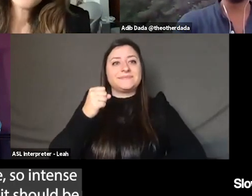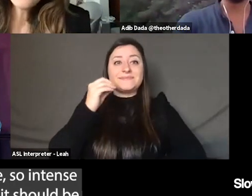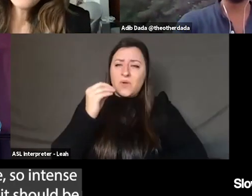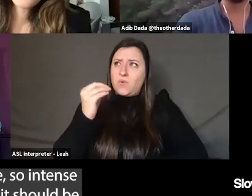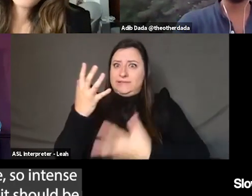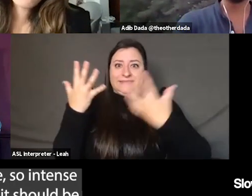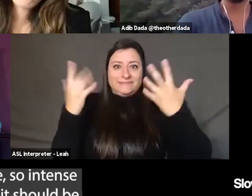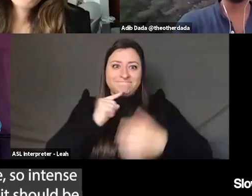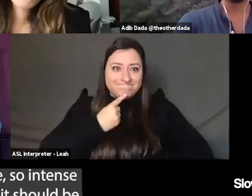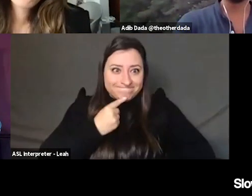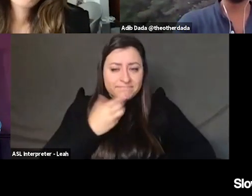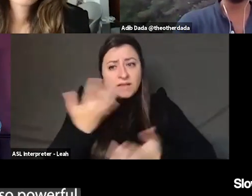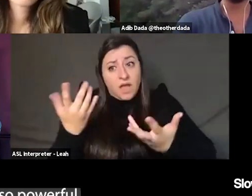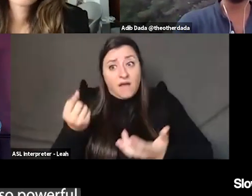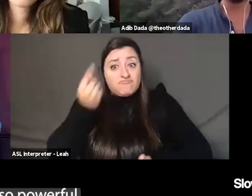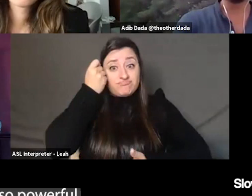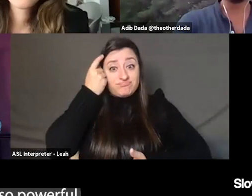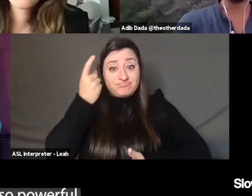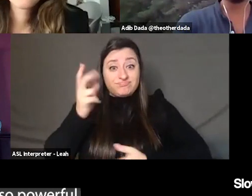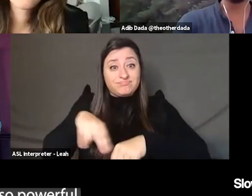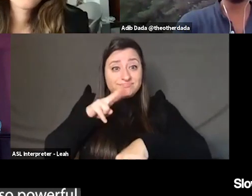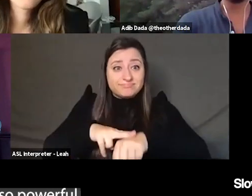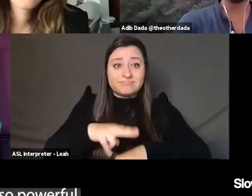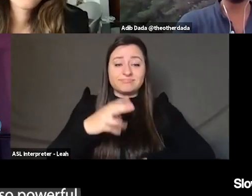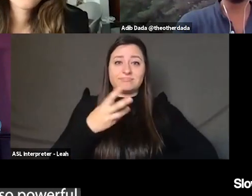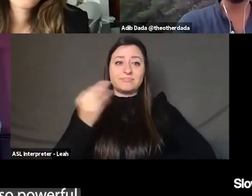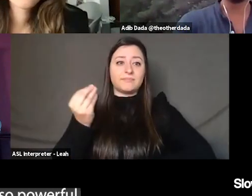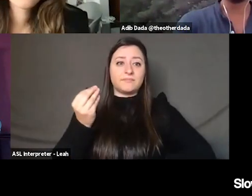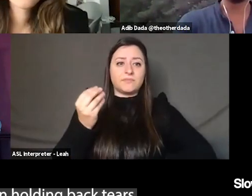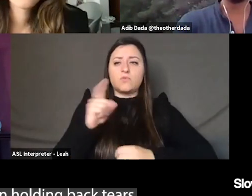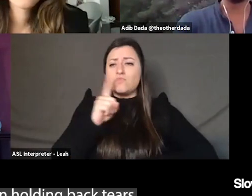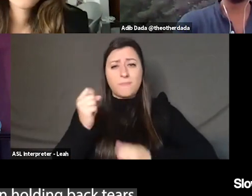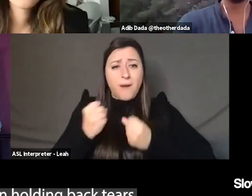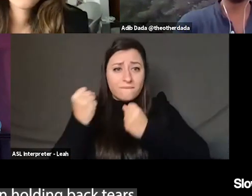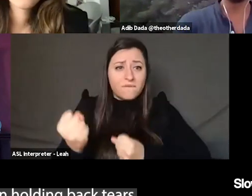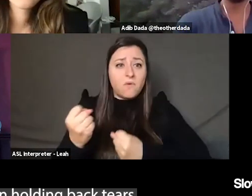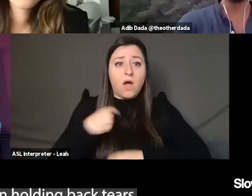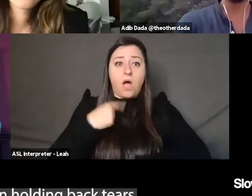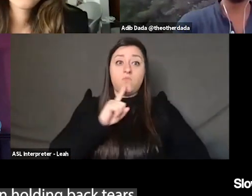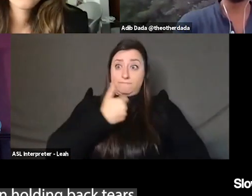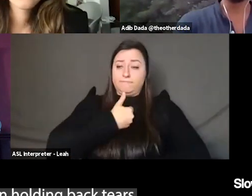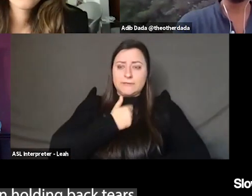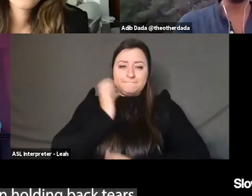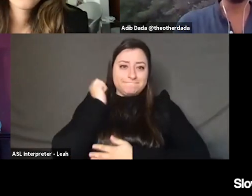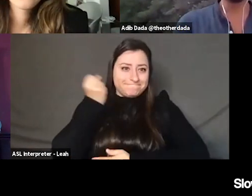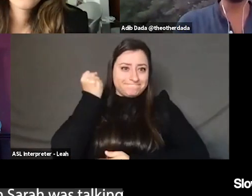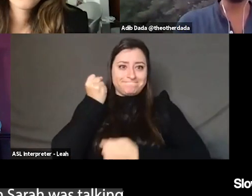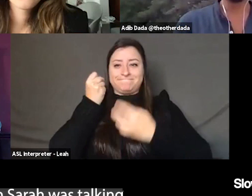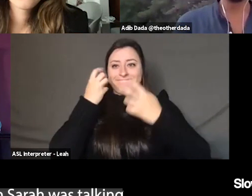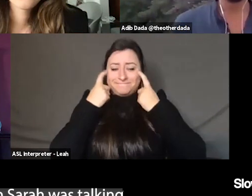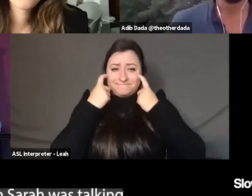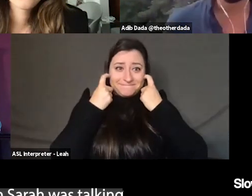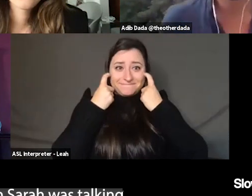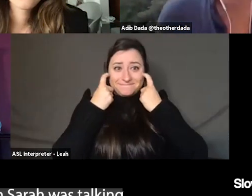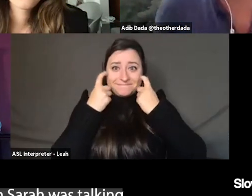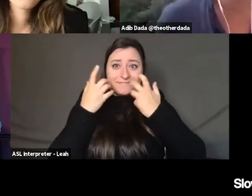intense, as it should be, and so powerful. I myself have been holding back tears, especially